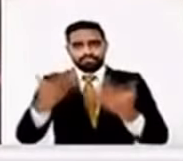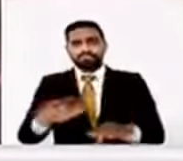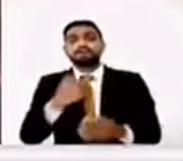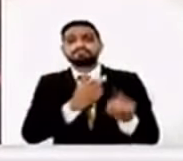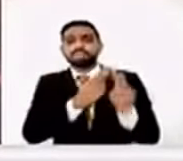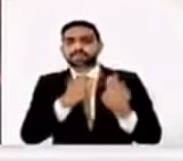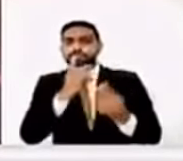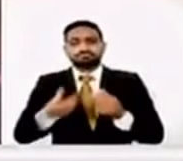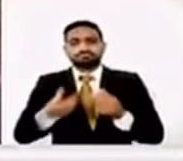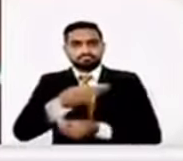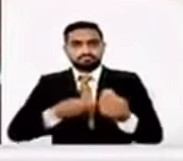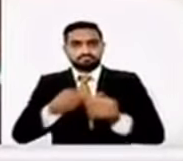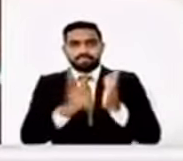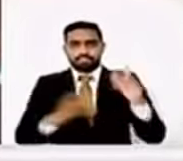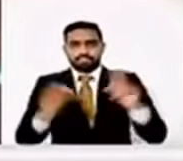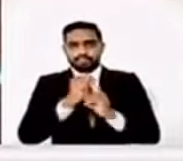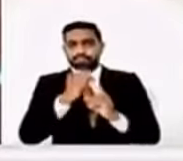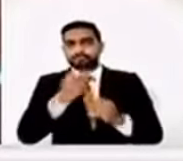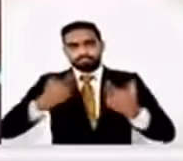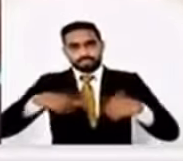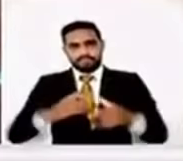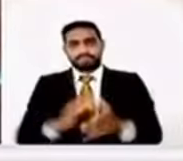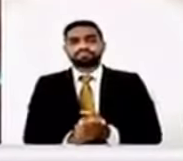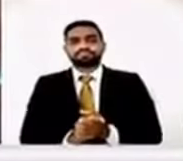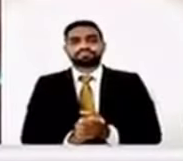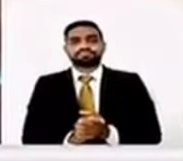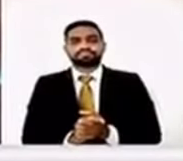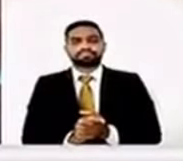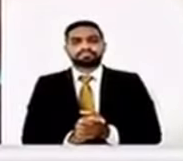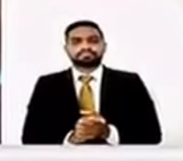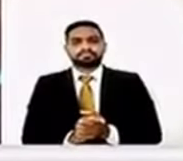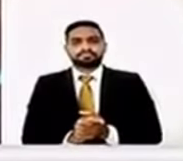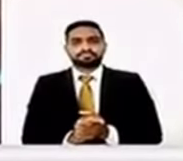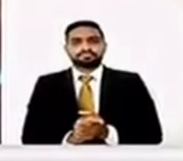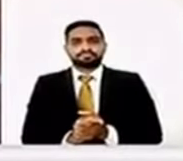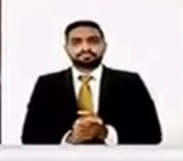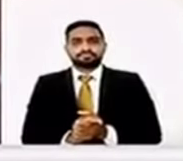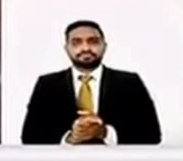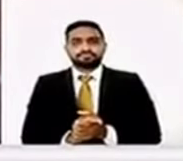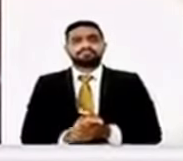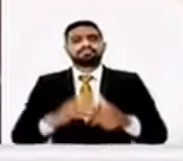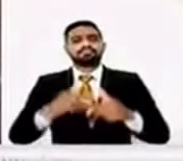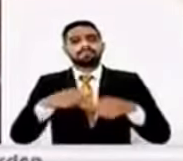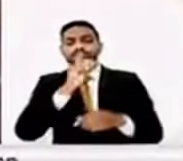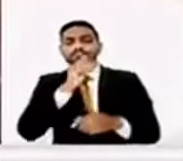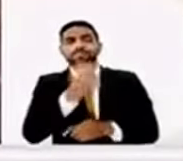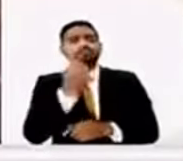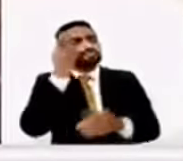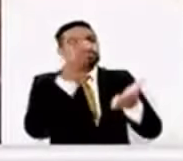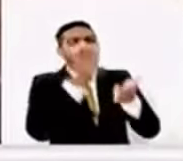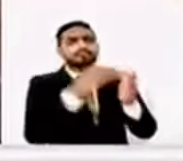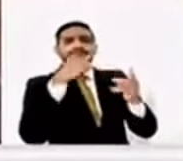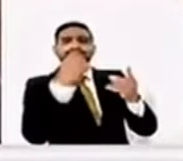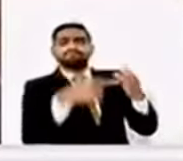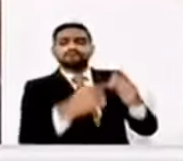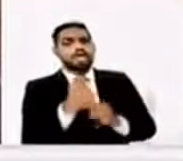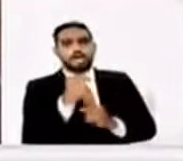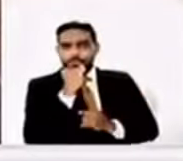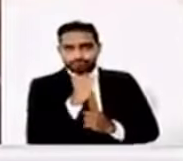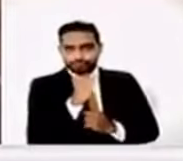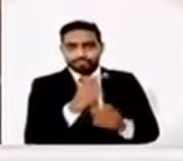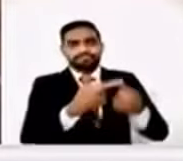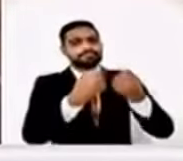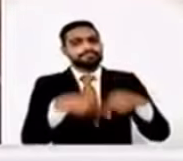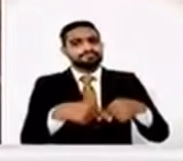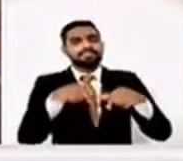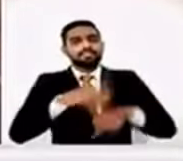capacity as the Minister of Finance. What were the proposals put forward and how were the funds allocated